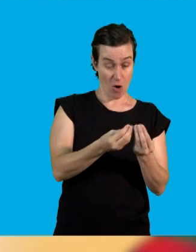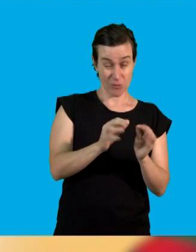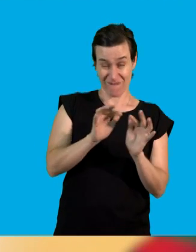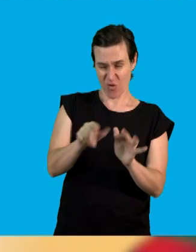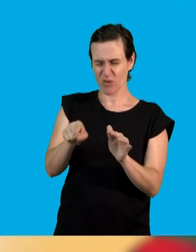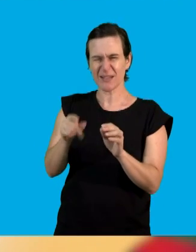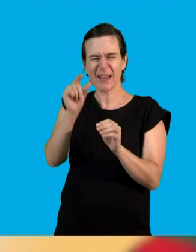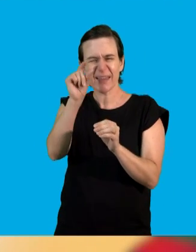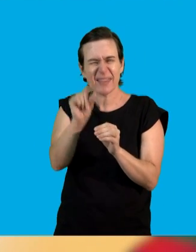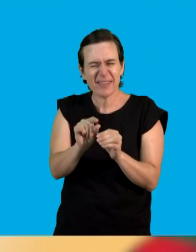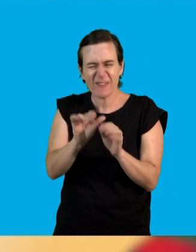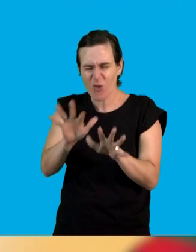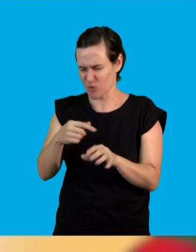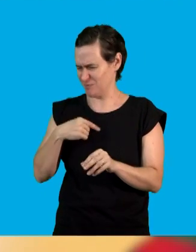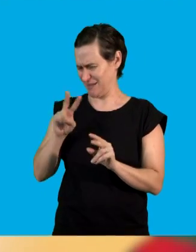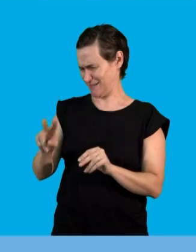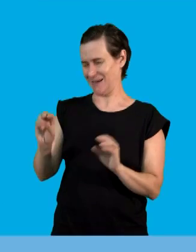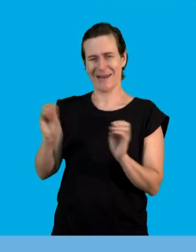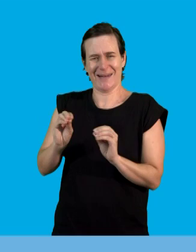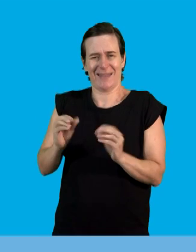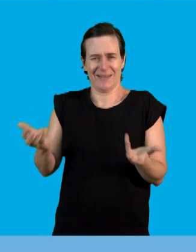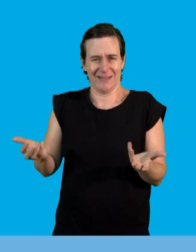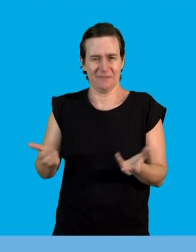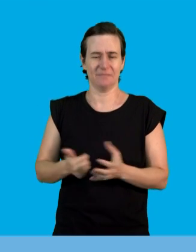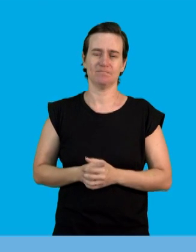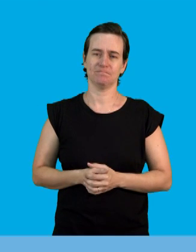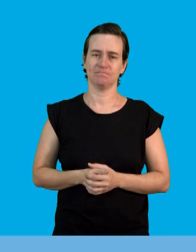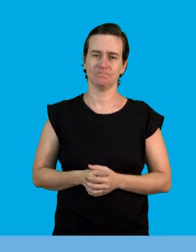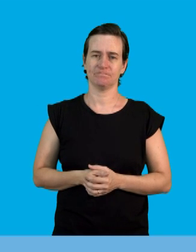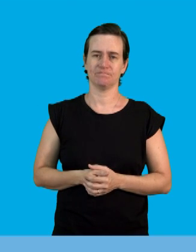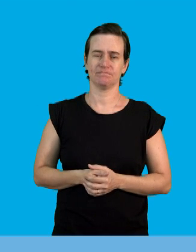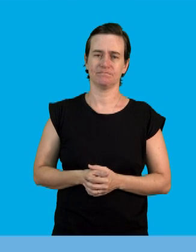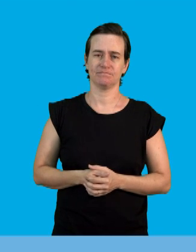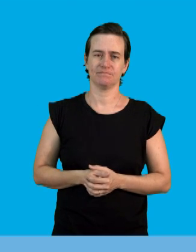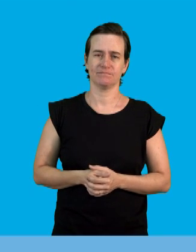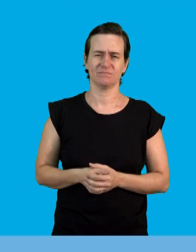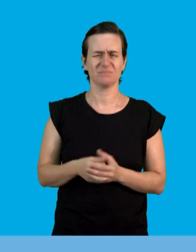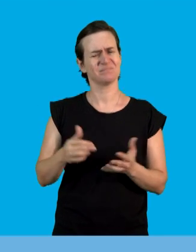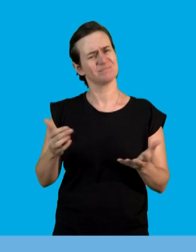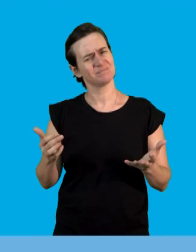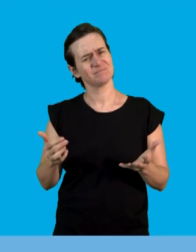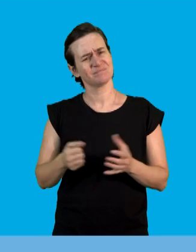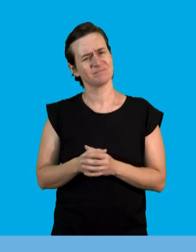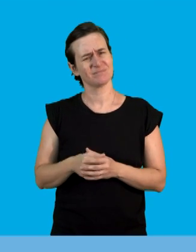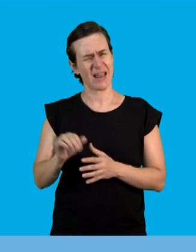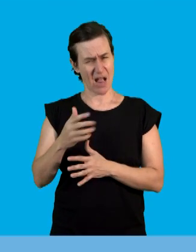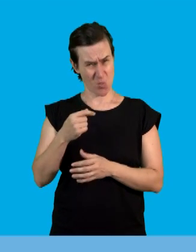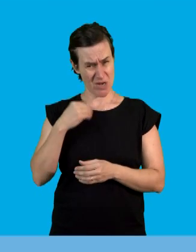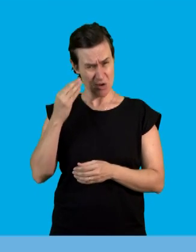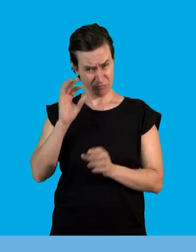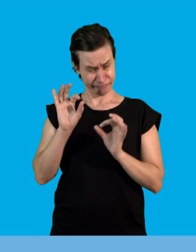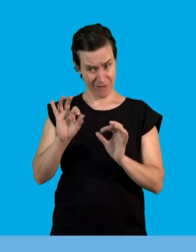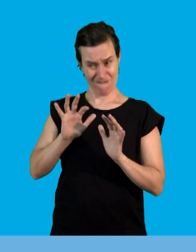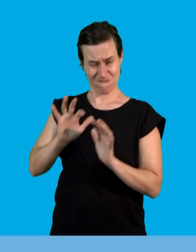can actually notice that there was a force applied. So how do we then tell if whether a force has